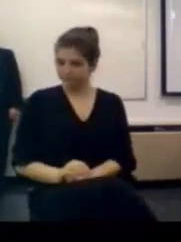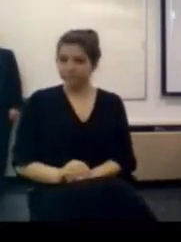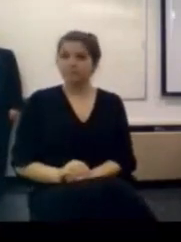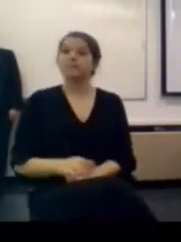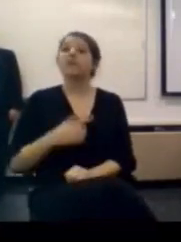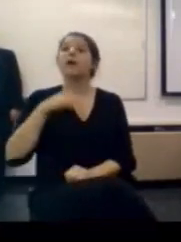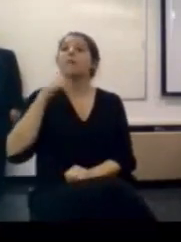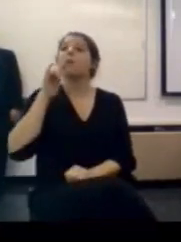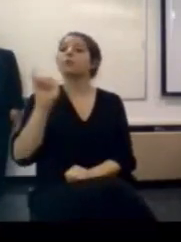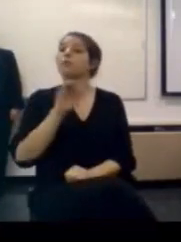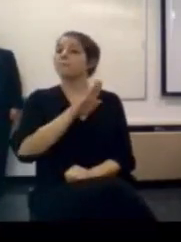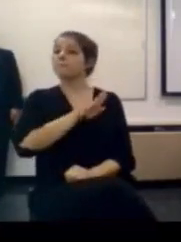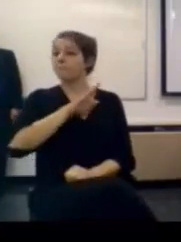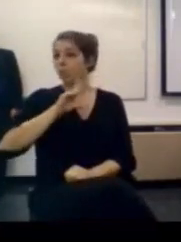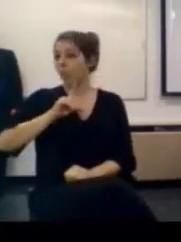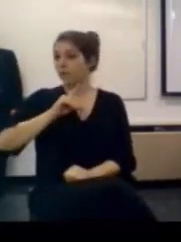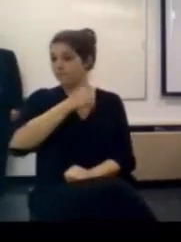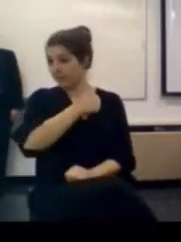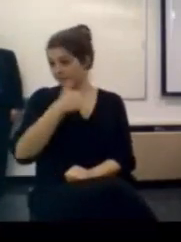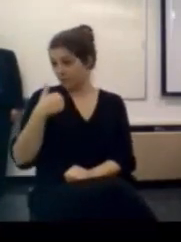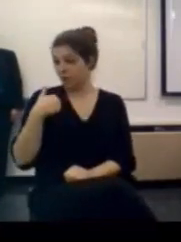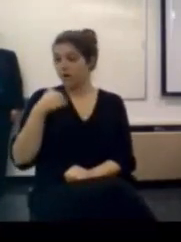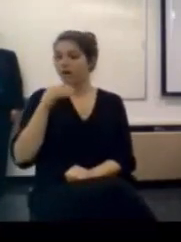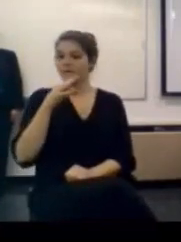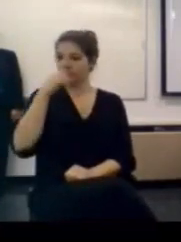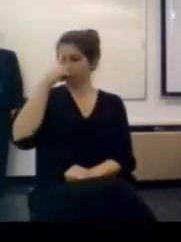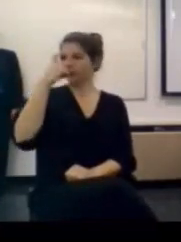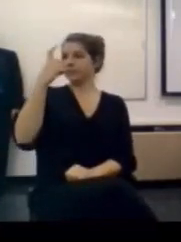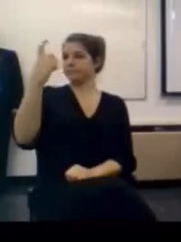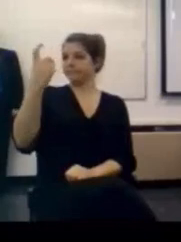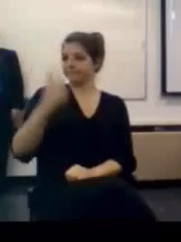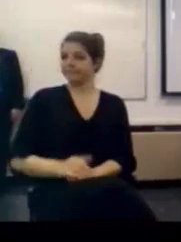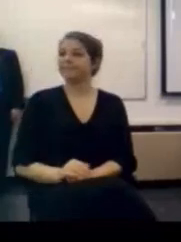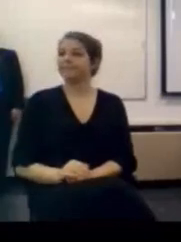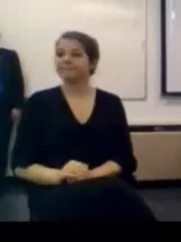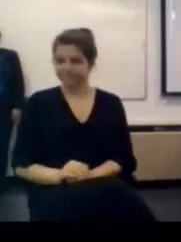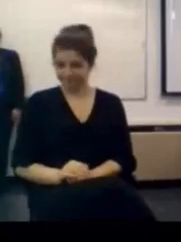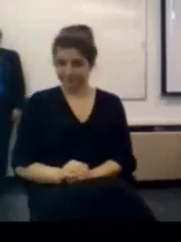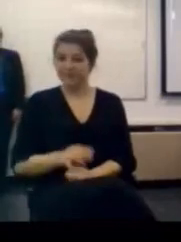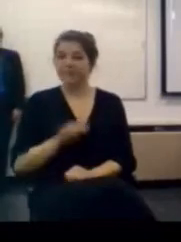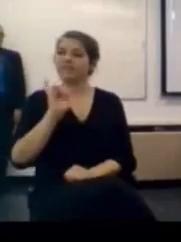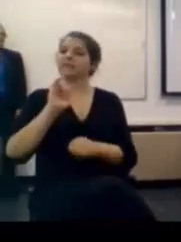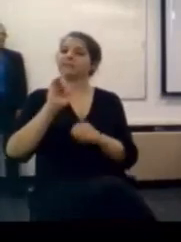condition. I am also a board member of DREAM,